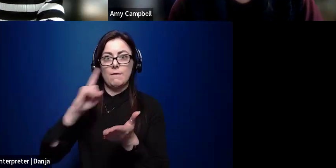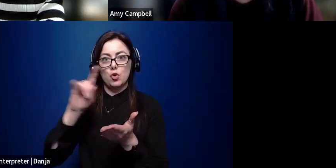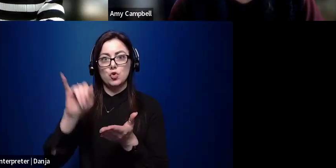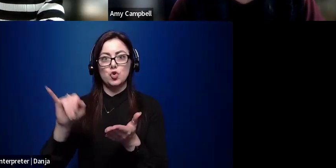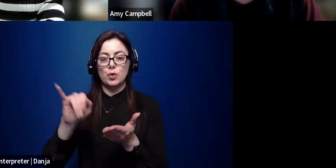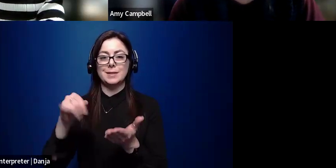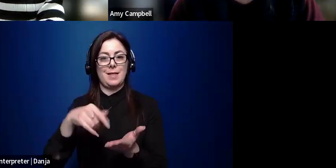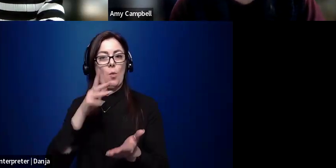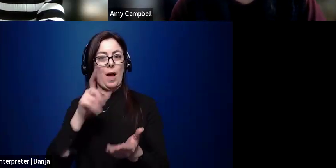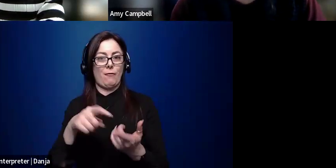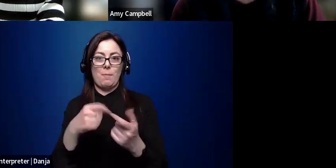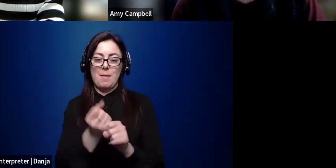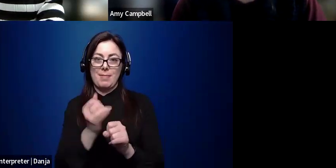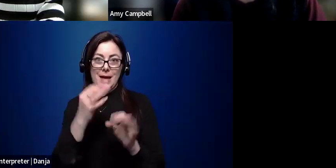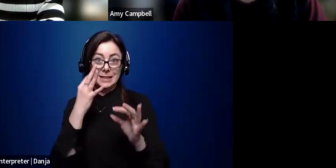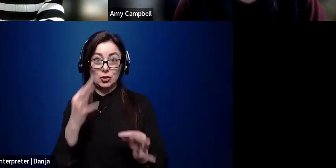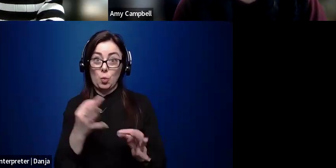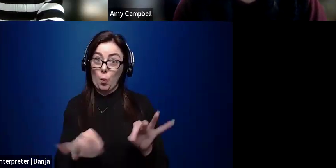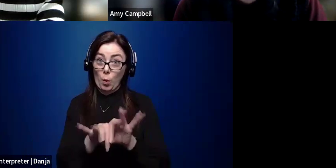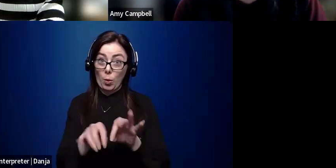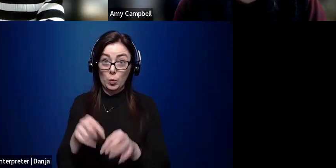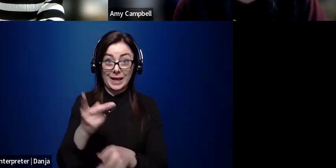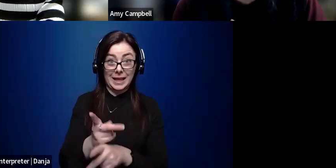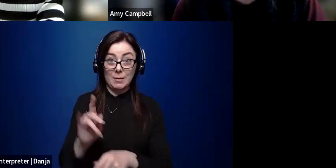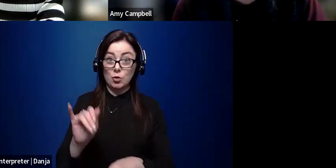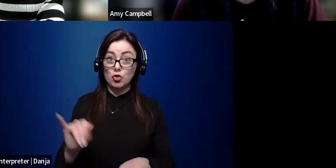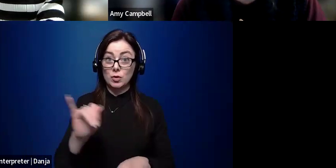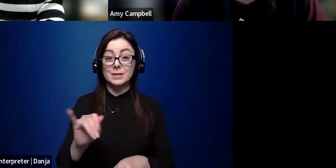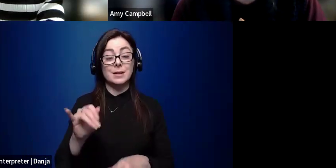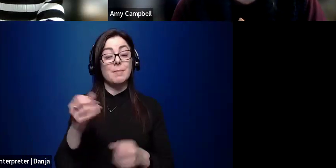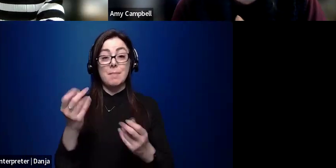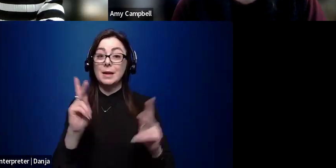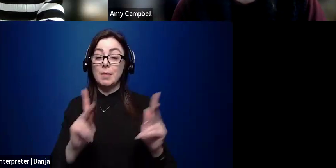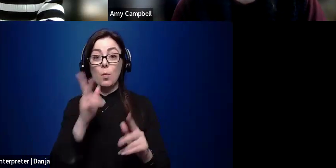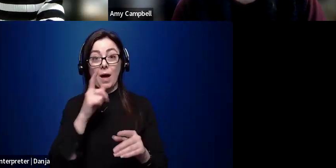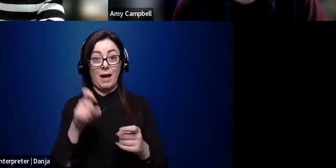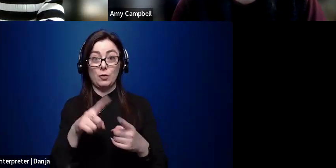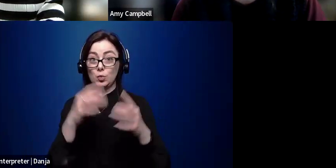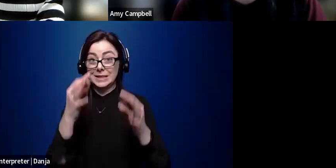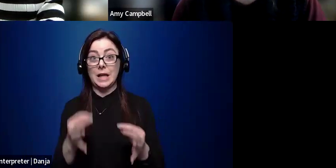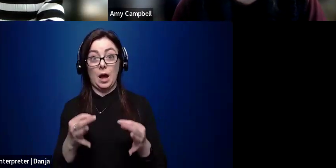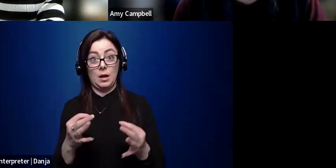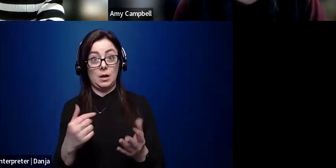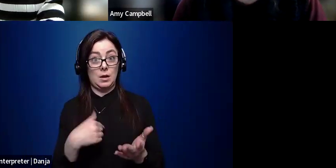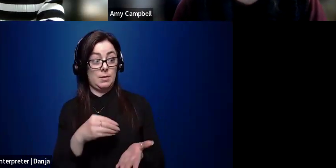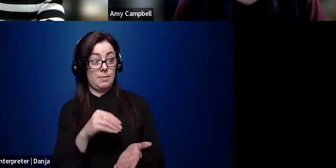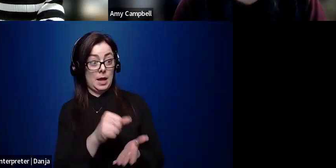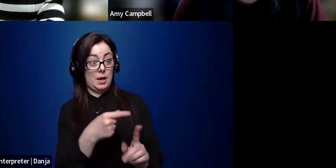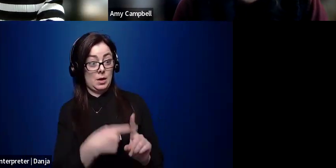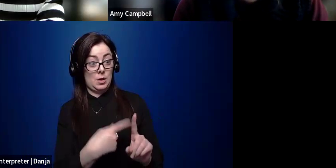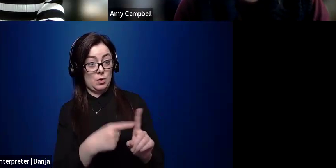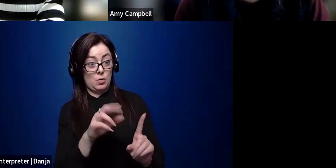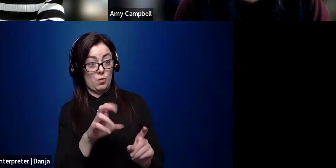it's worth it to keep it. Many people will have to decide between their rent, feeding themselves, and